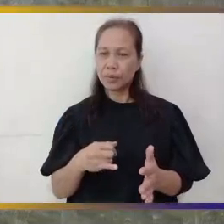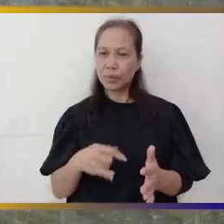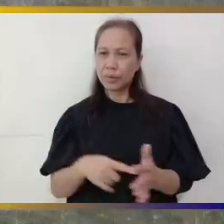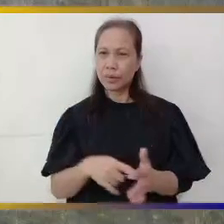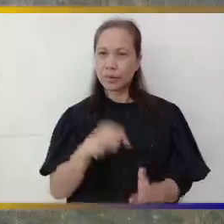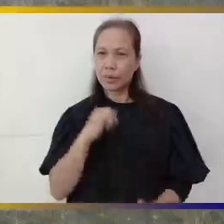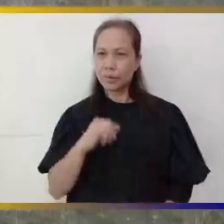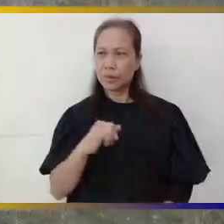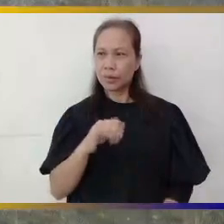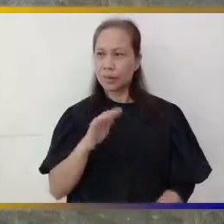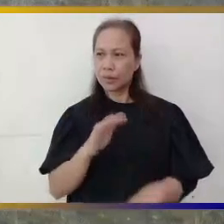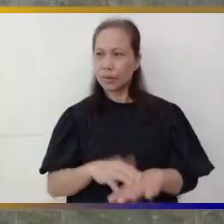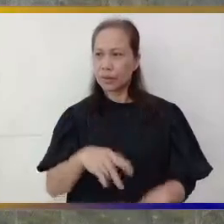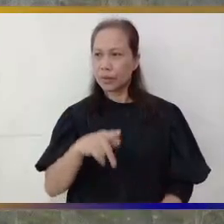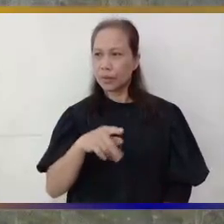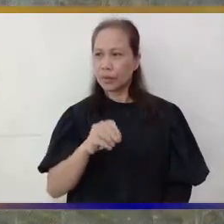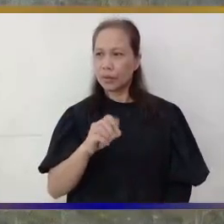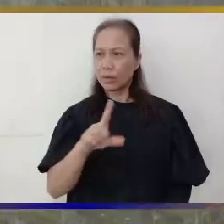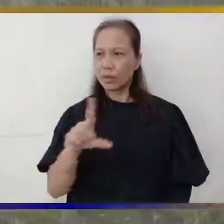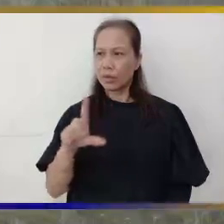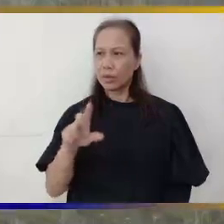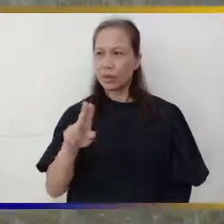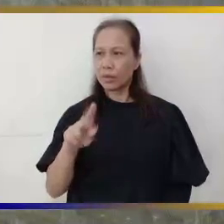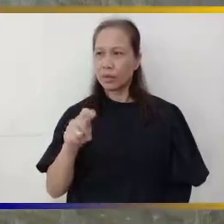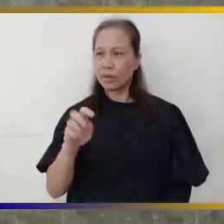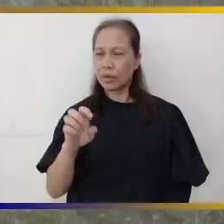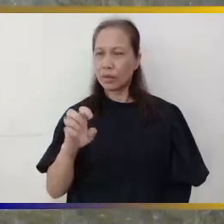call polluted